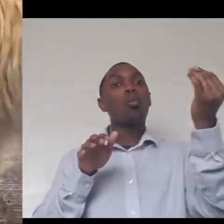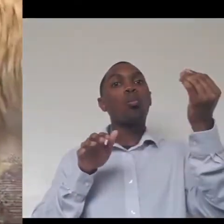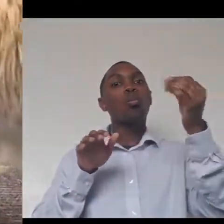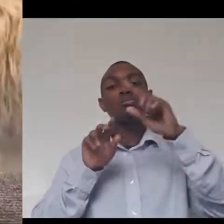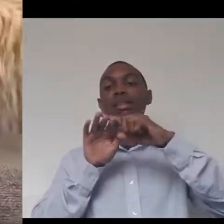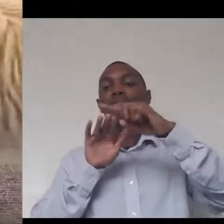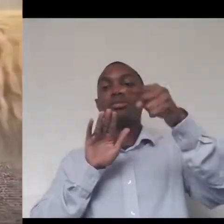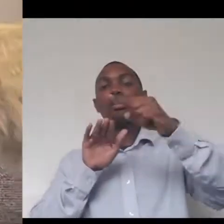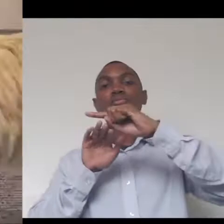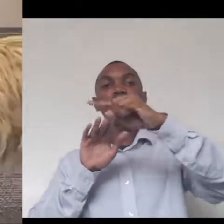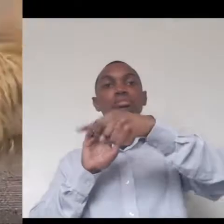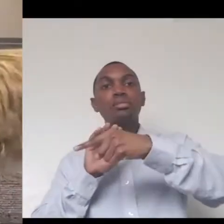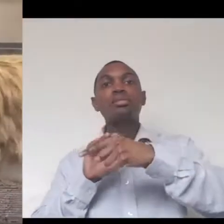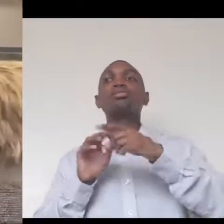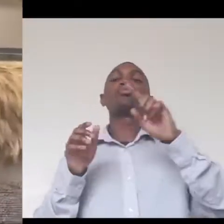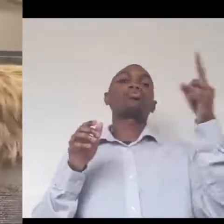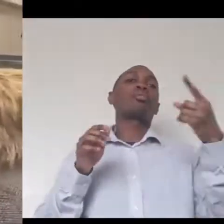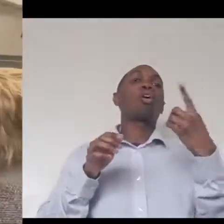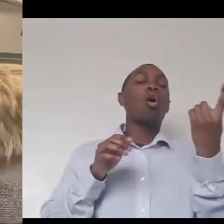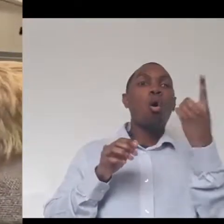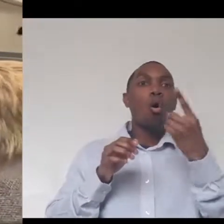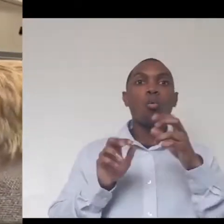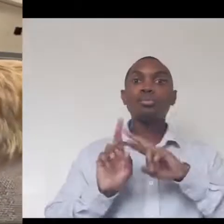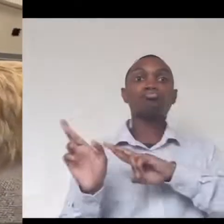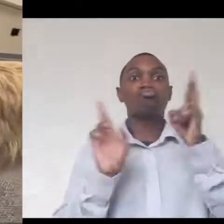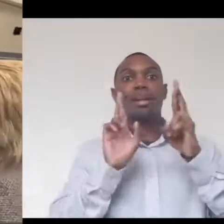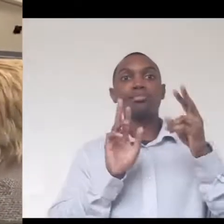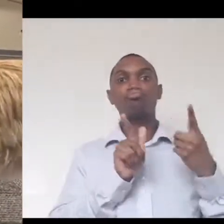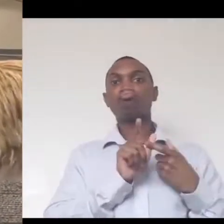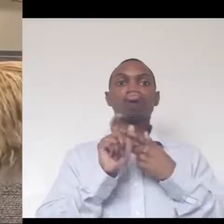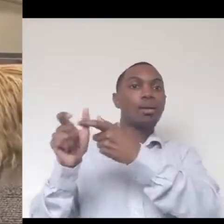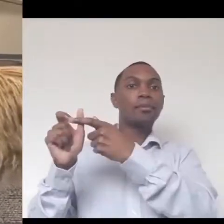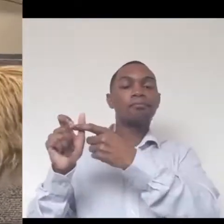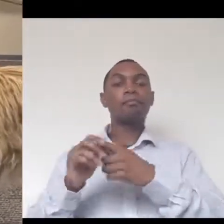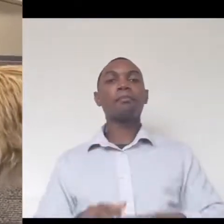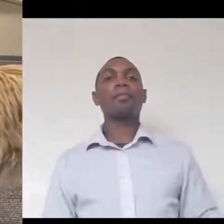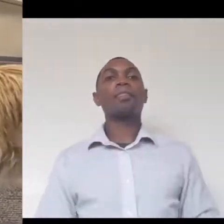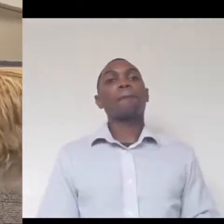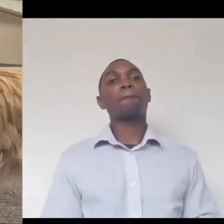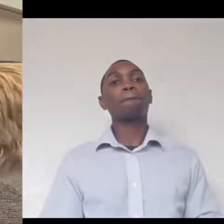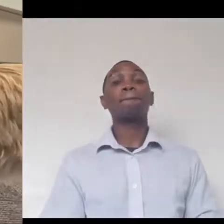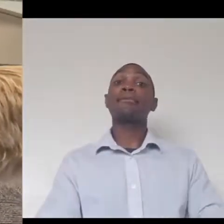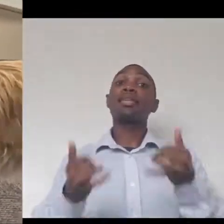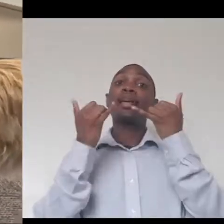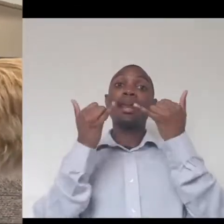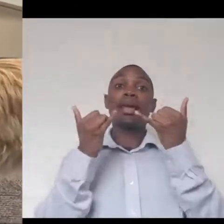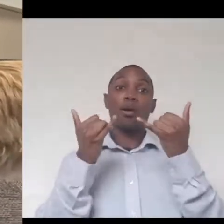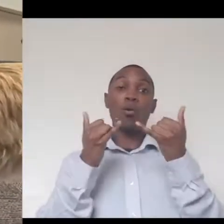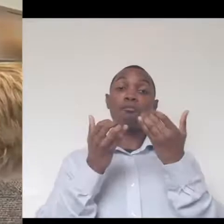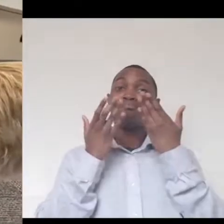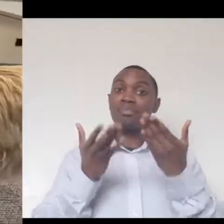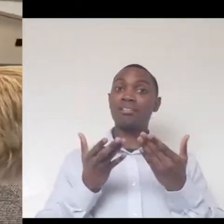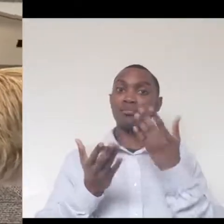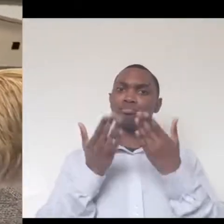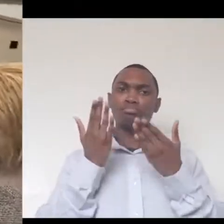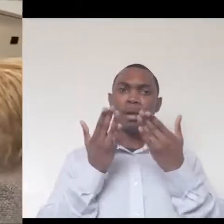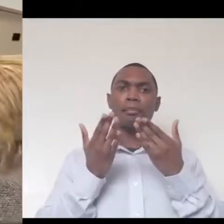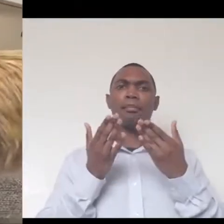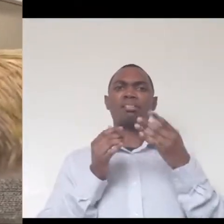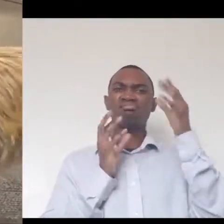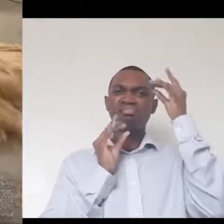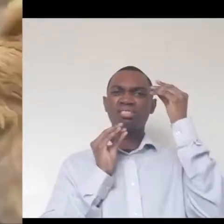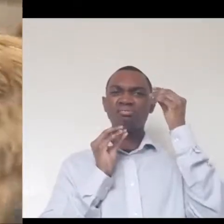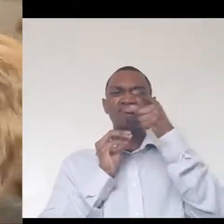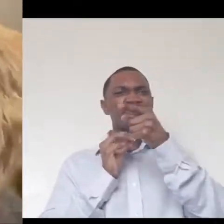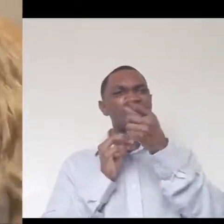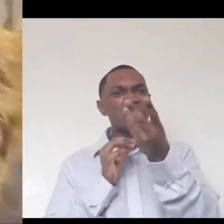ready to run and get started. So a lot of you are probably wondering why there's a puppy in here.